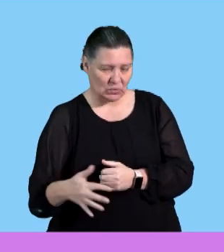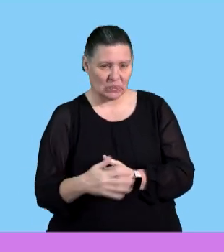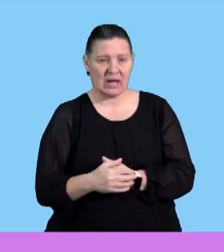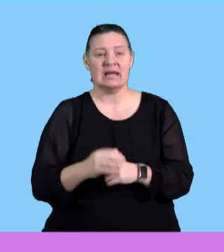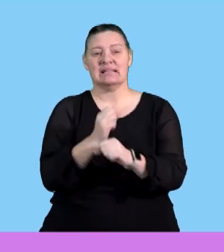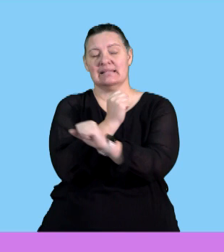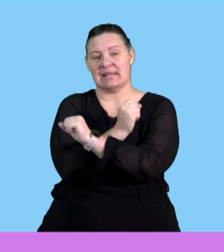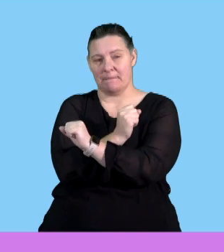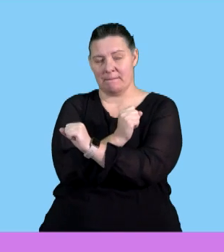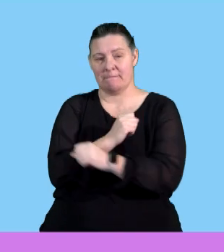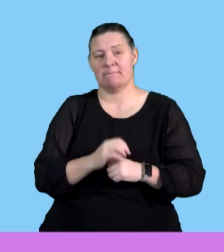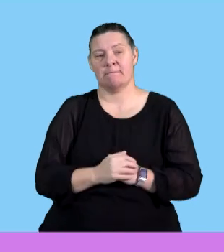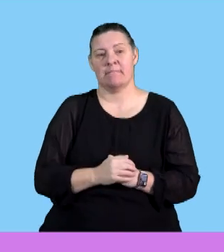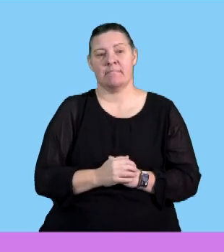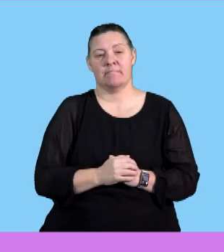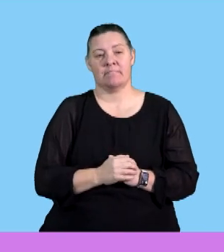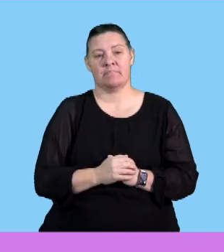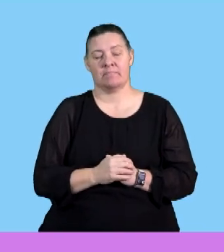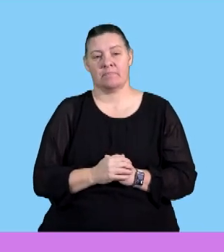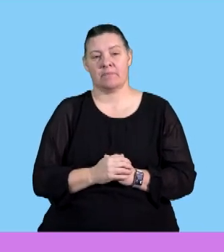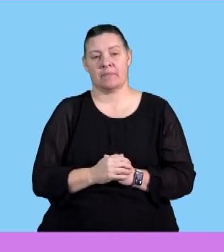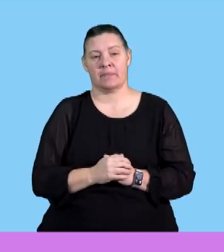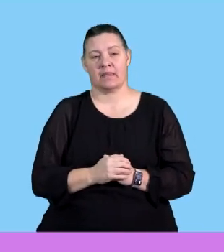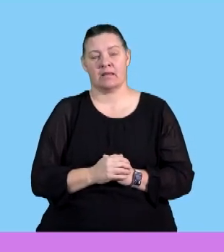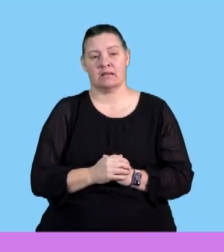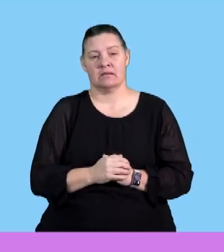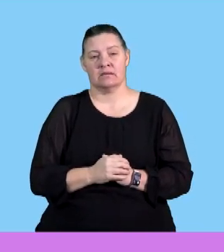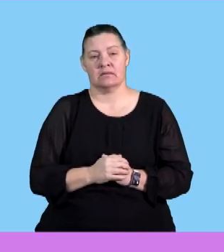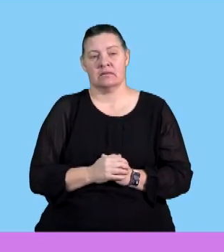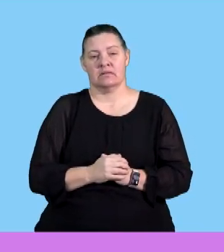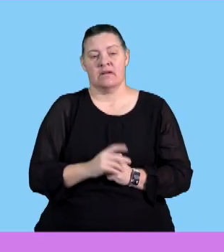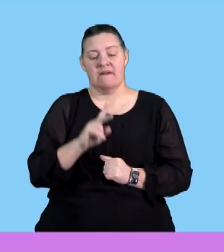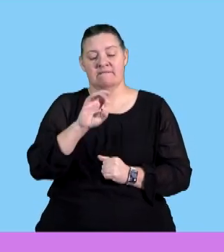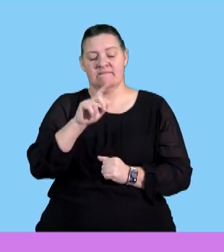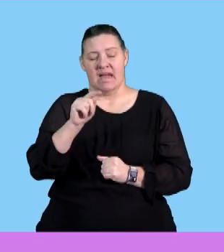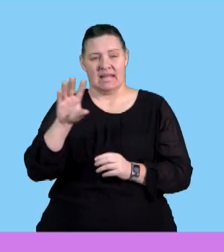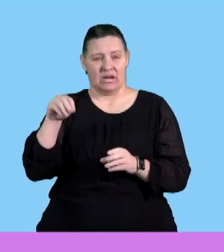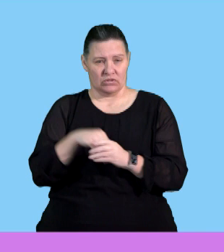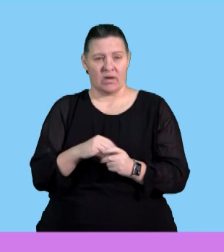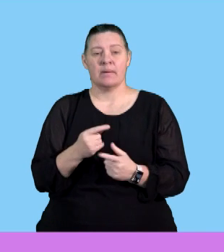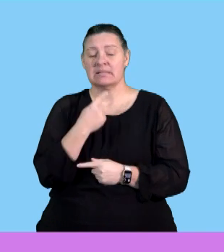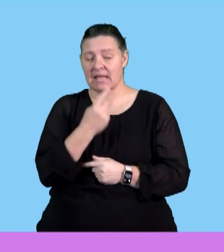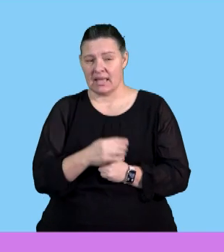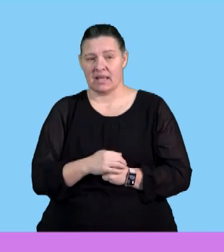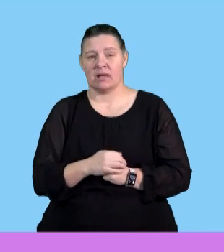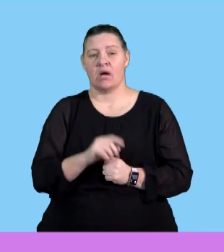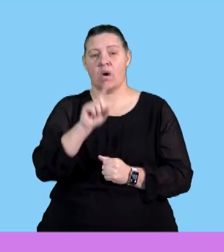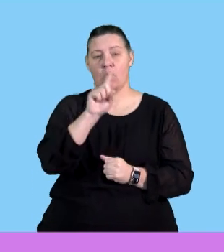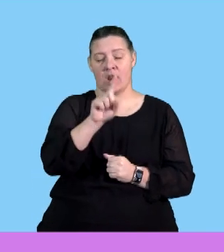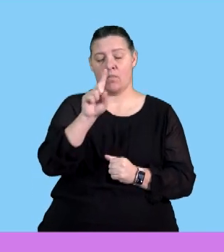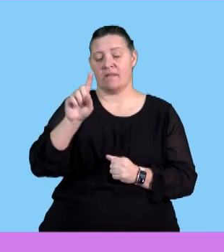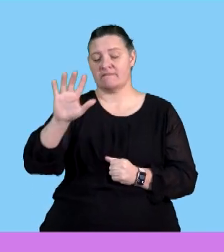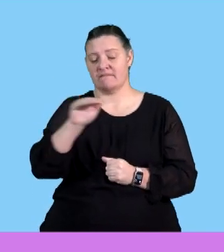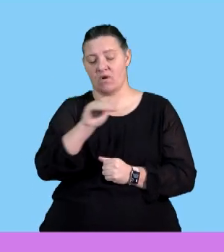Expensive. Multiply by, so we are looking for VAT inclusive. So we're going to multiply that